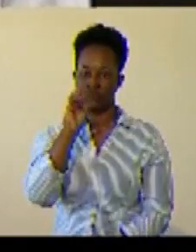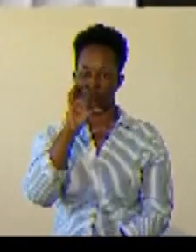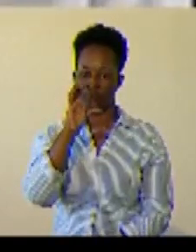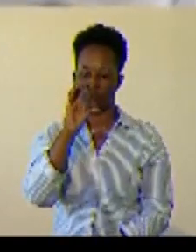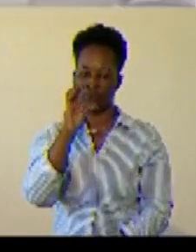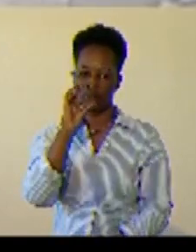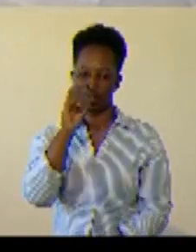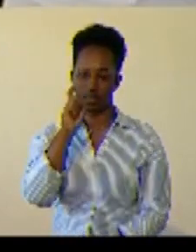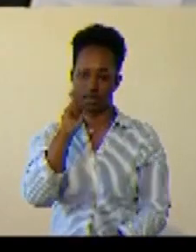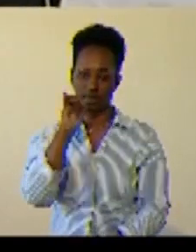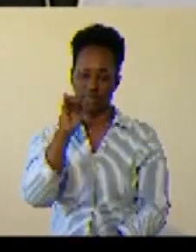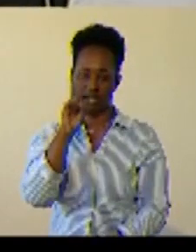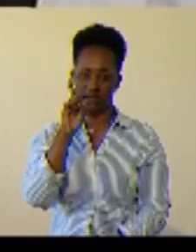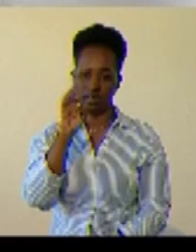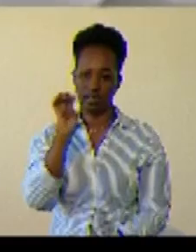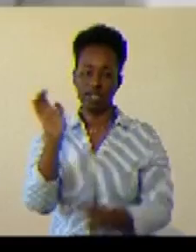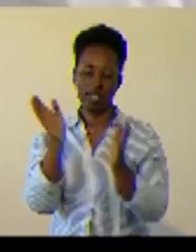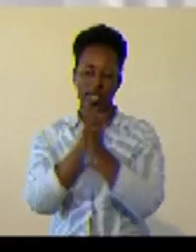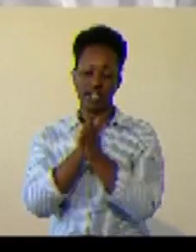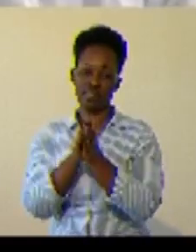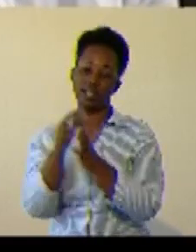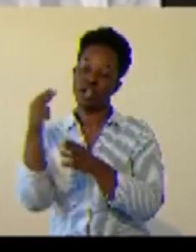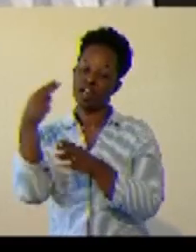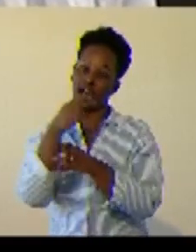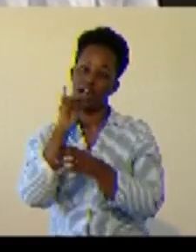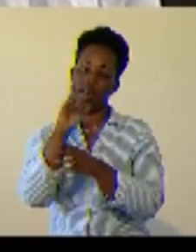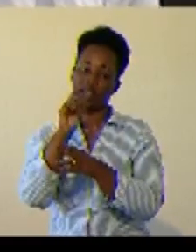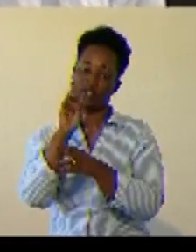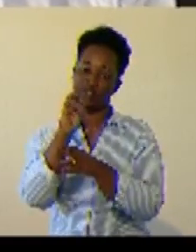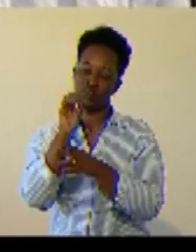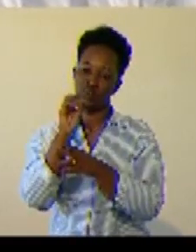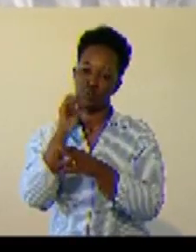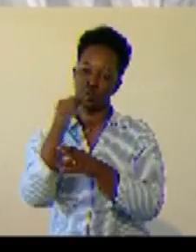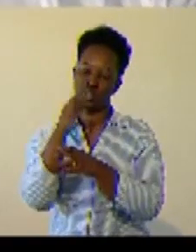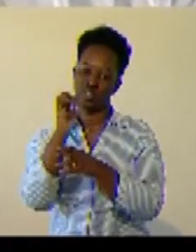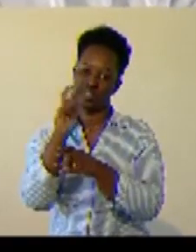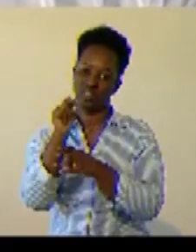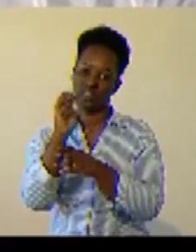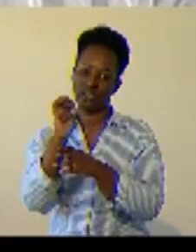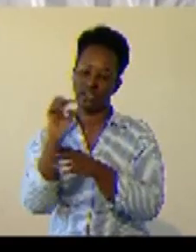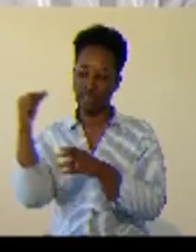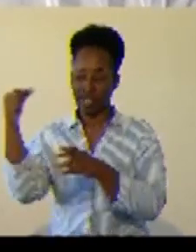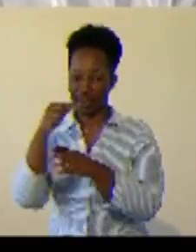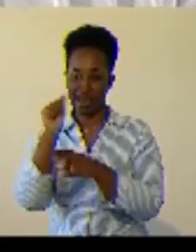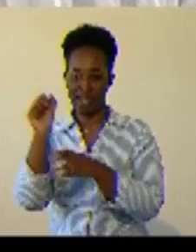Sodium hydroxide and hydrogen gas. And the 2 observations that can be made: